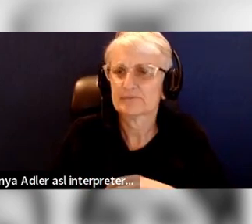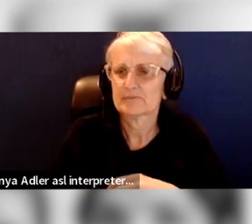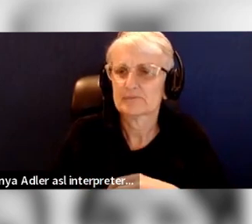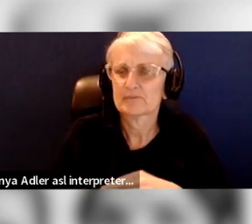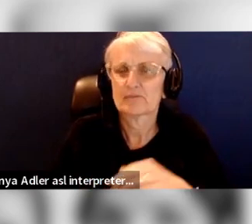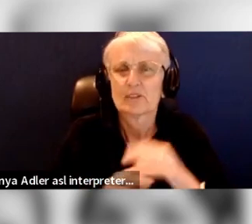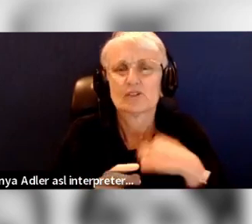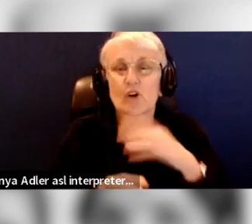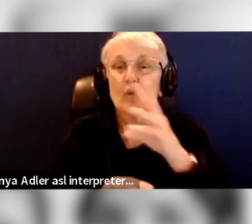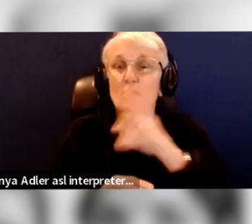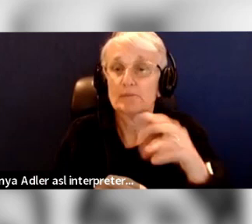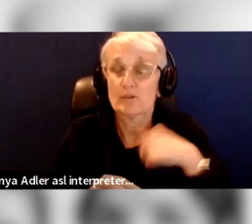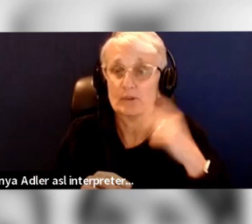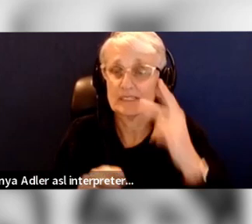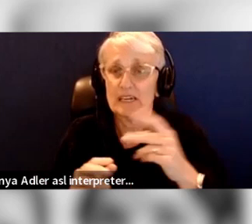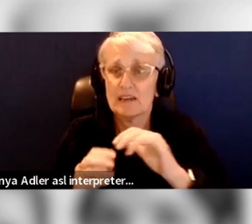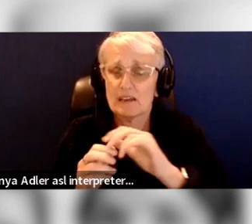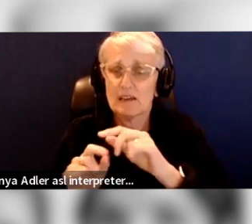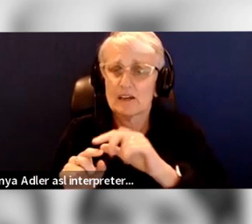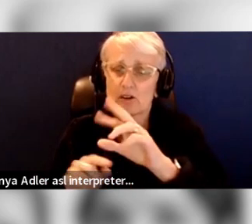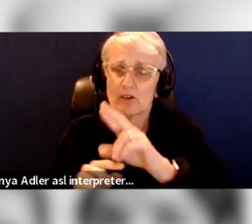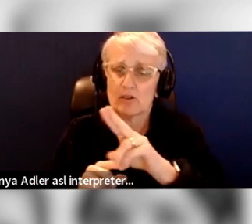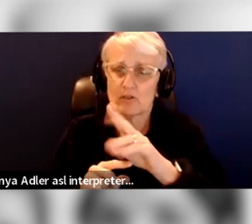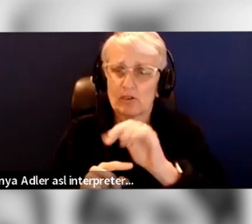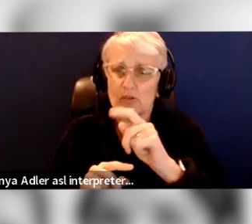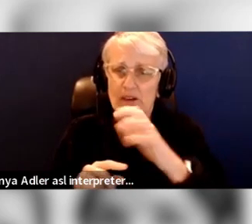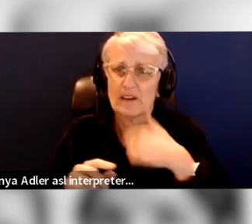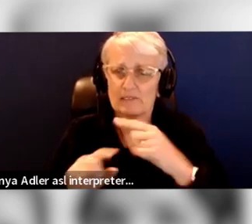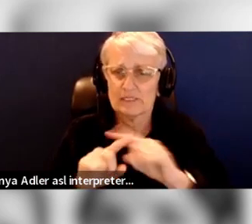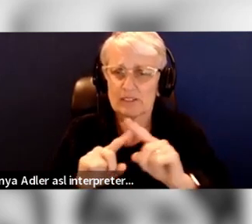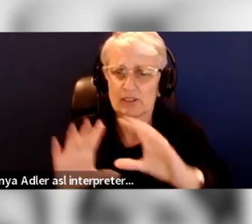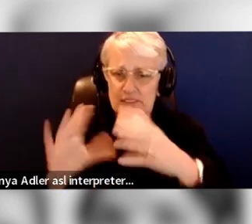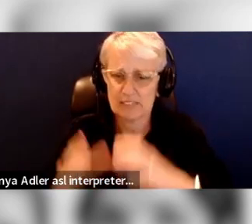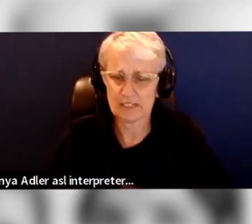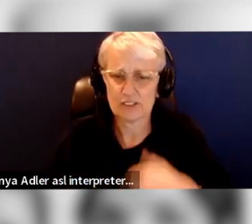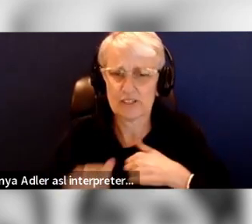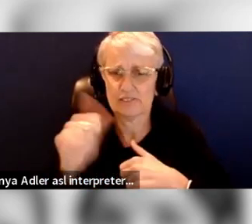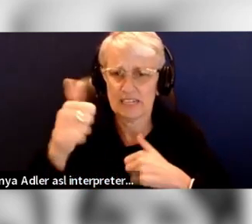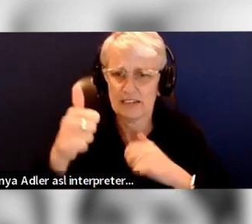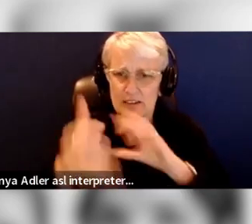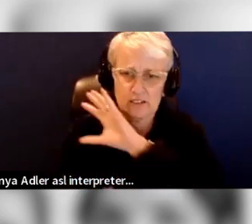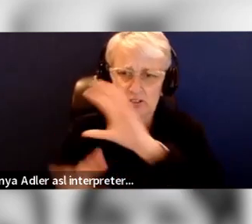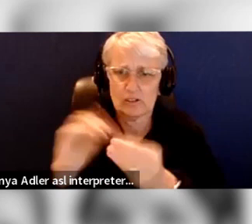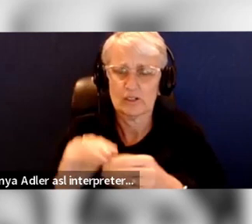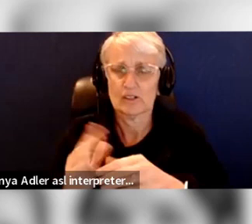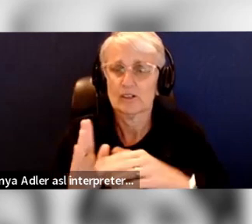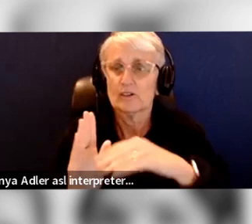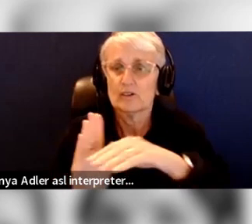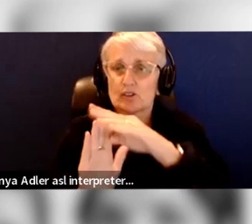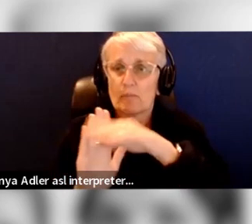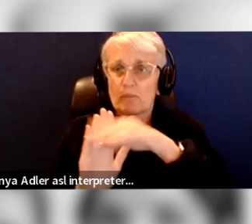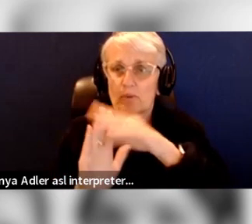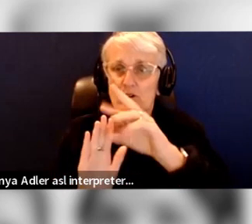rubric on the website, on the SM Apply site, has several different sections. There's 10 sections in total. You'll notice that the top section of the